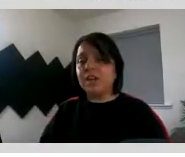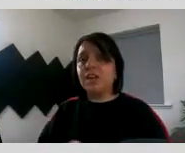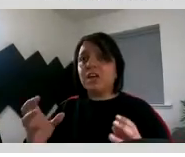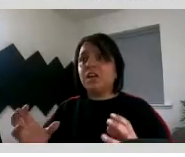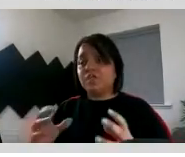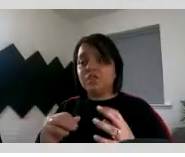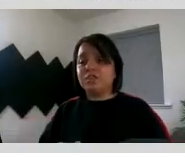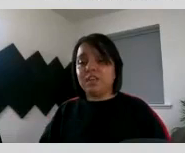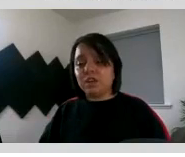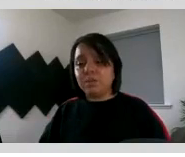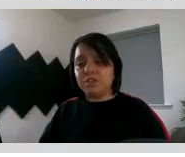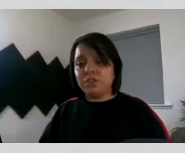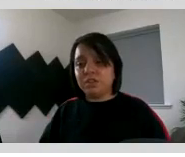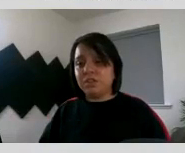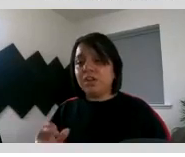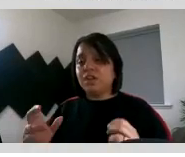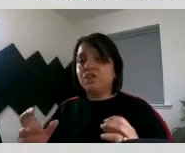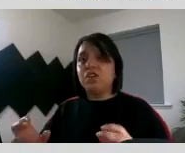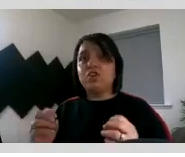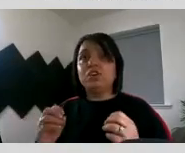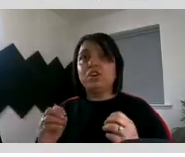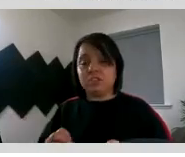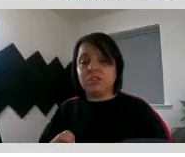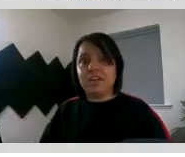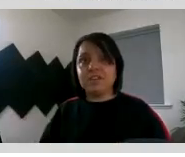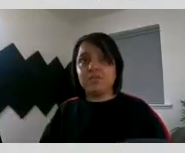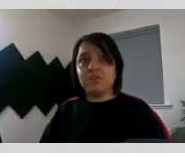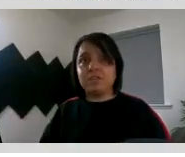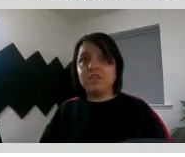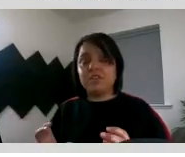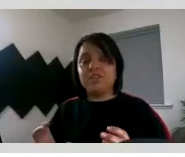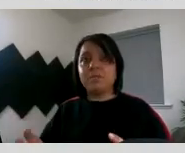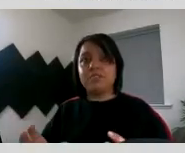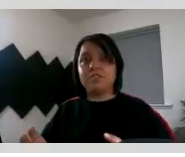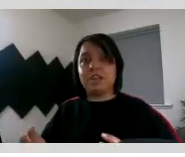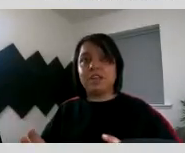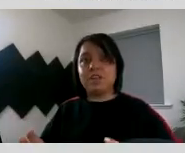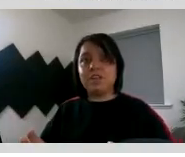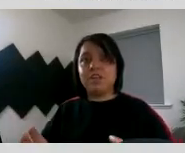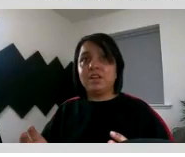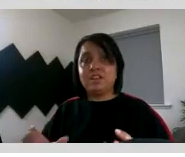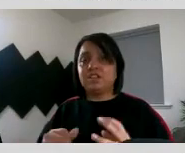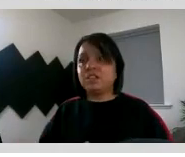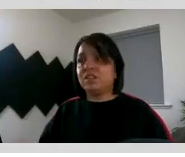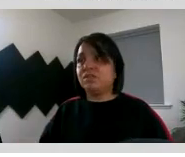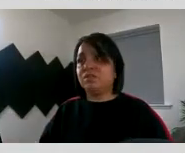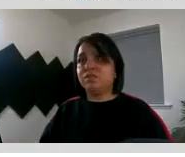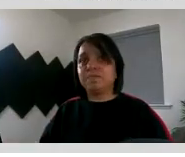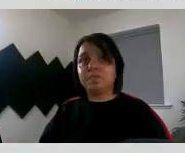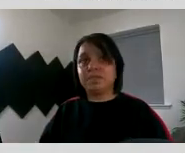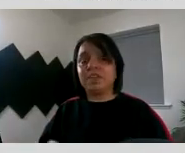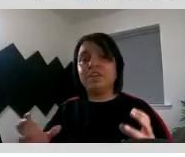is if you know, say you're coming to London, you can join lots of Facebook groups. So if you're coming to, say, East London